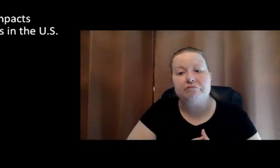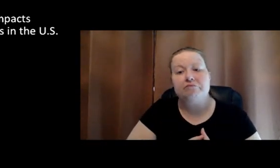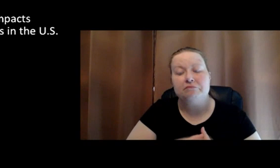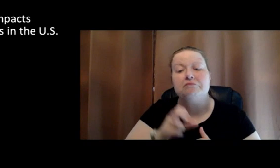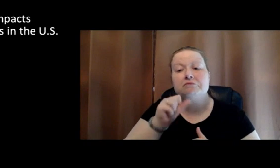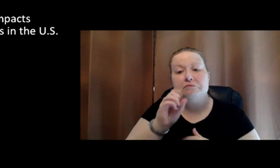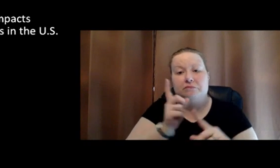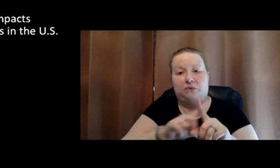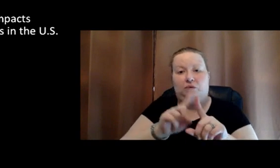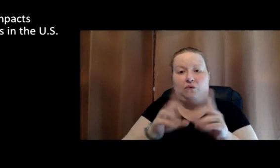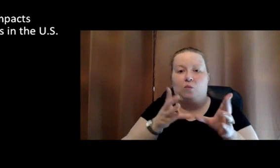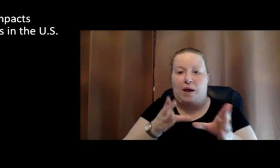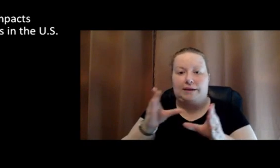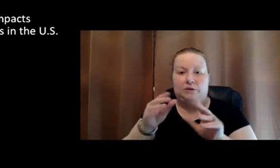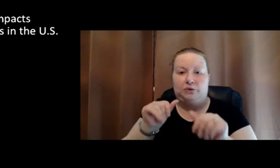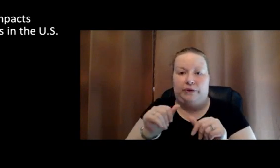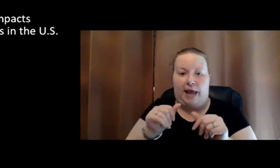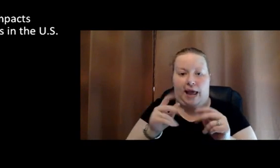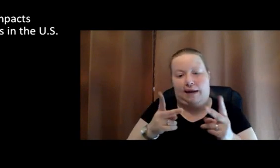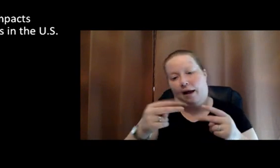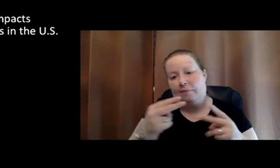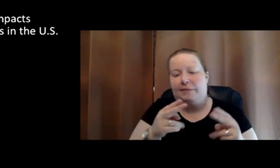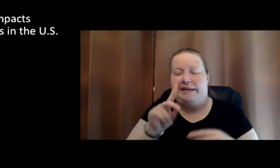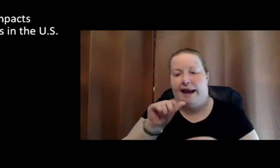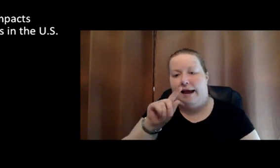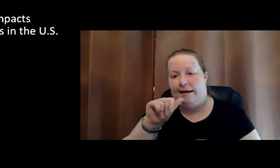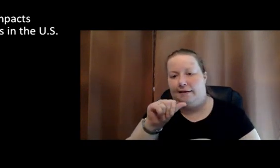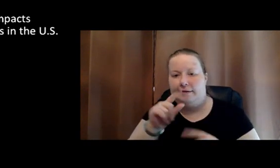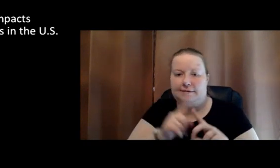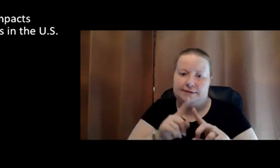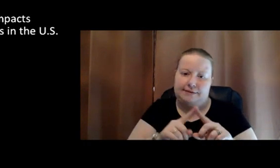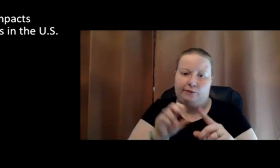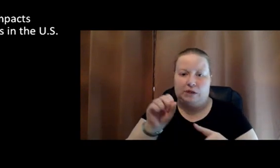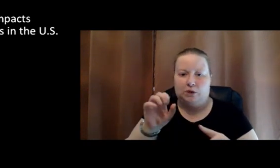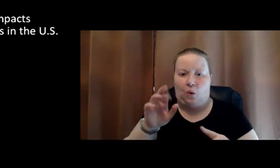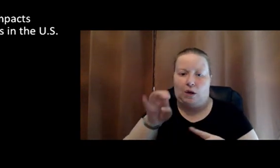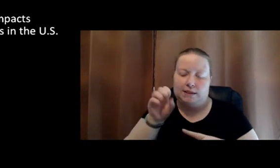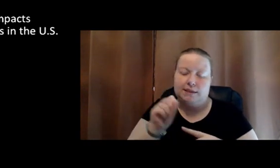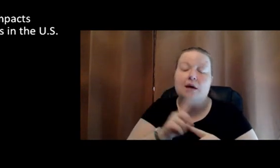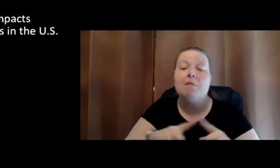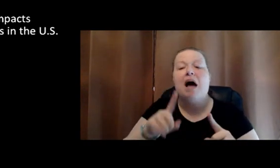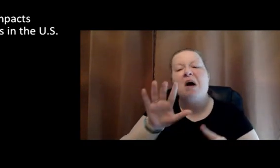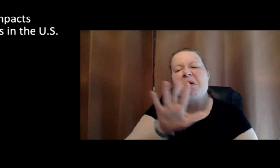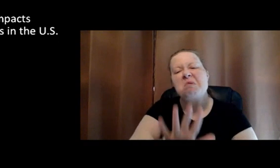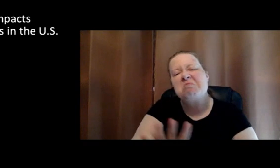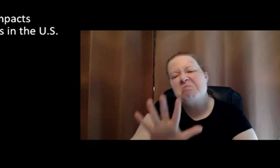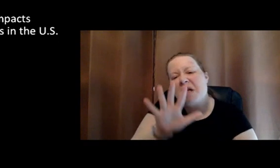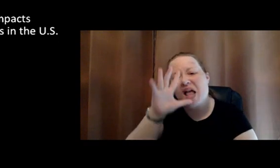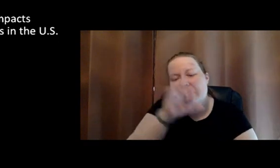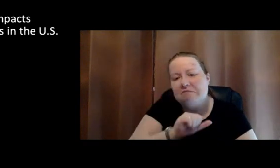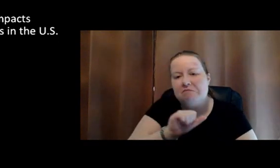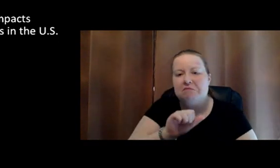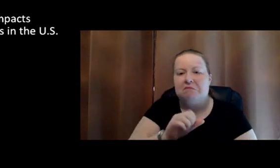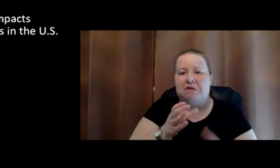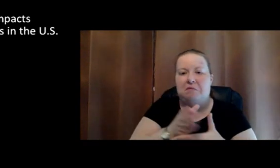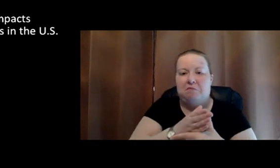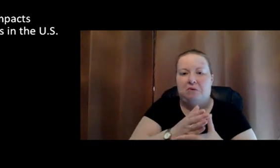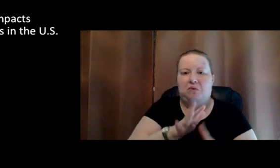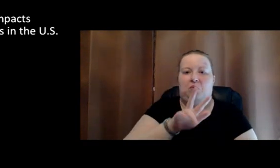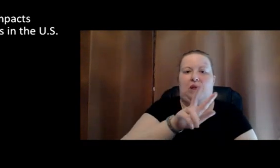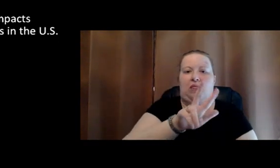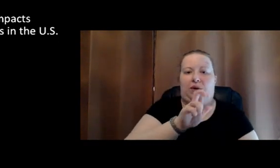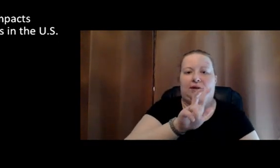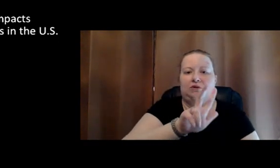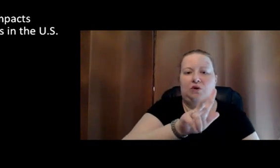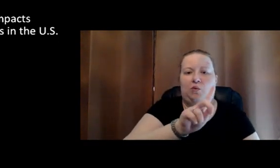cut up the data, and different sources give slightly different numbers, but a reasonable estimate, I think, is around $331.7